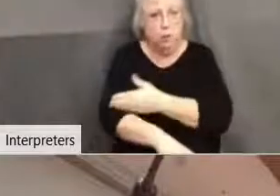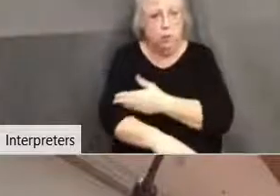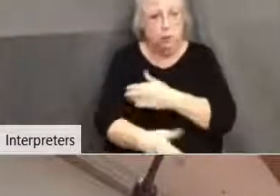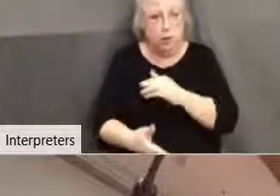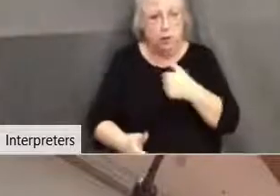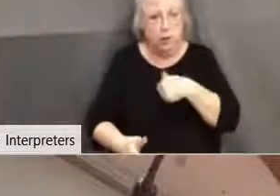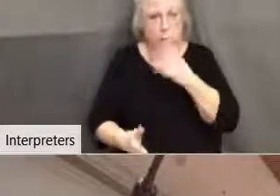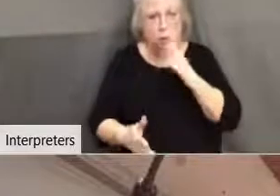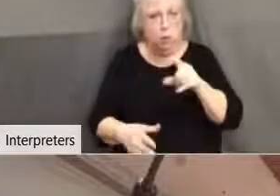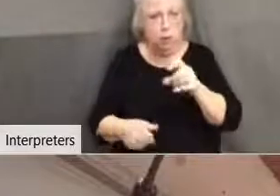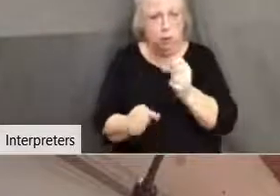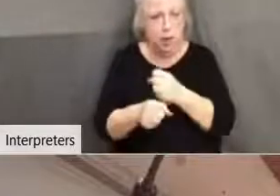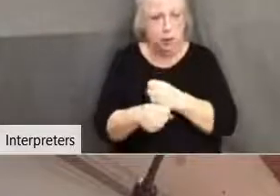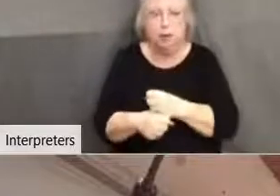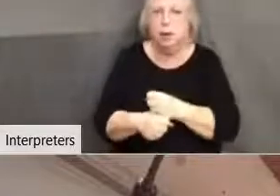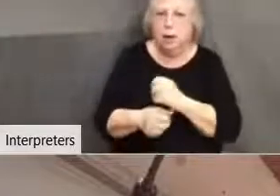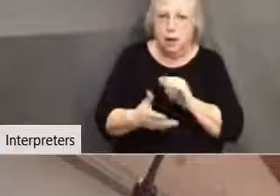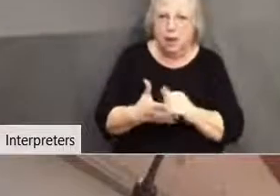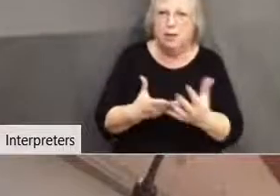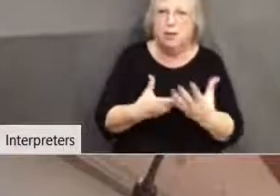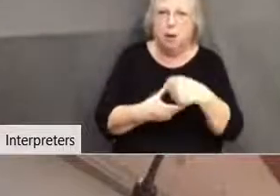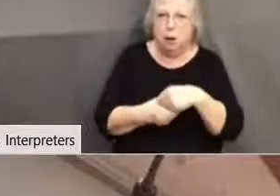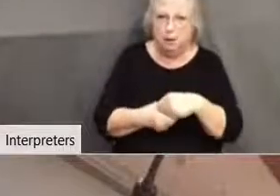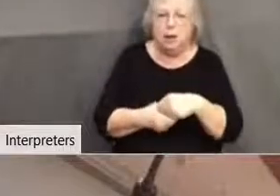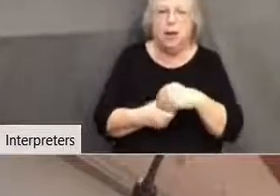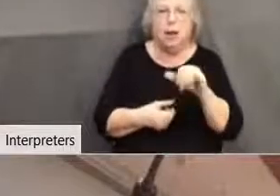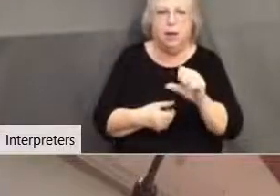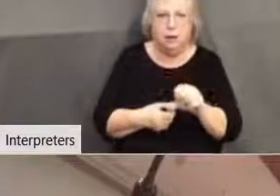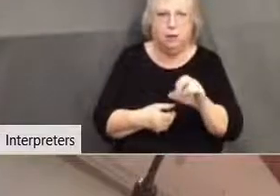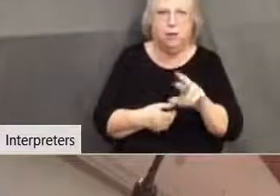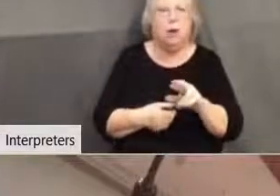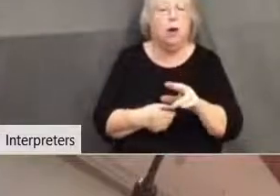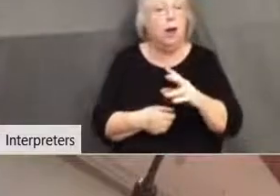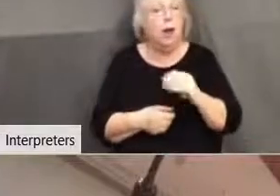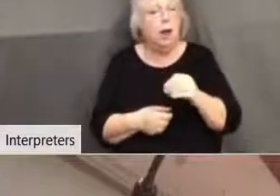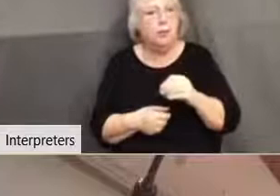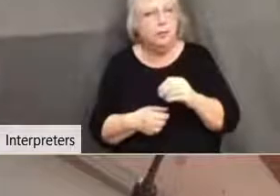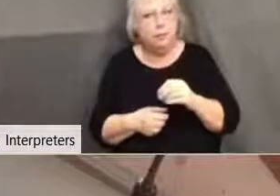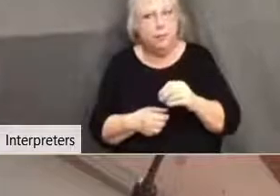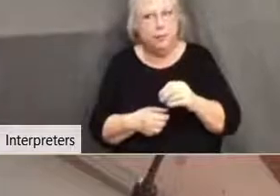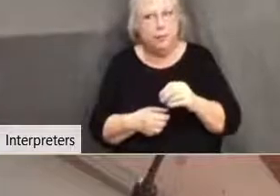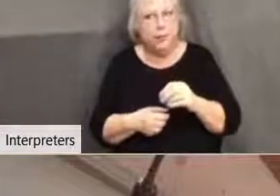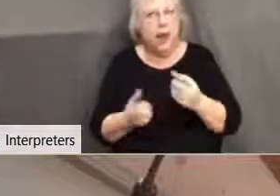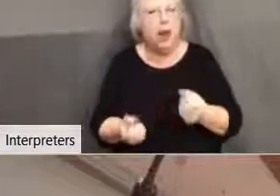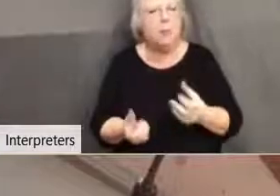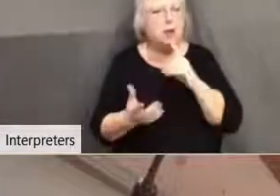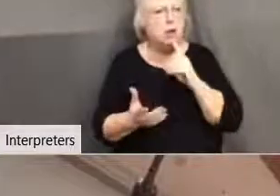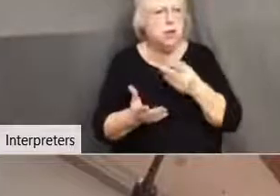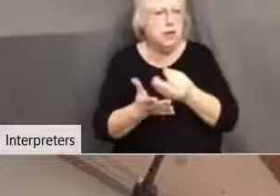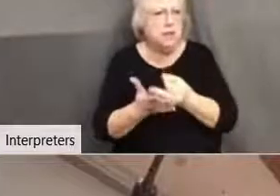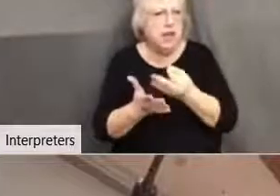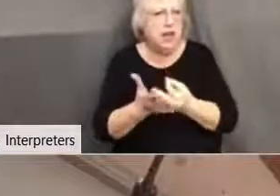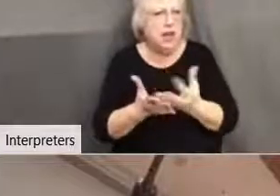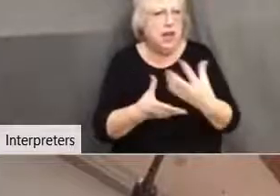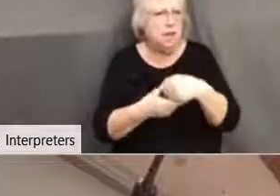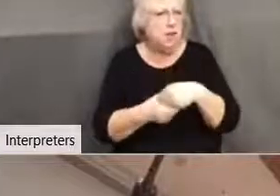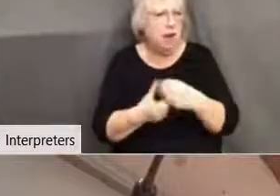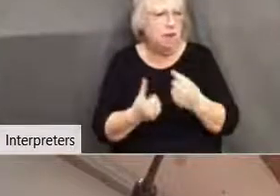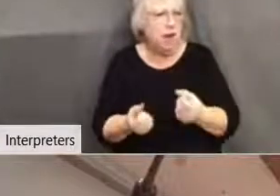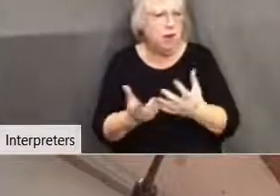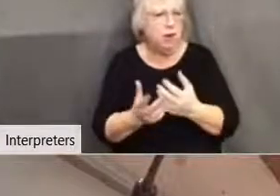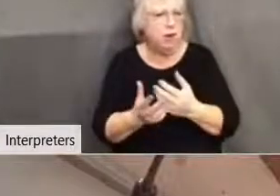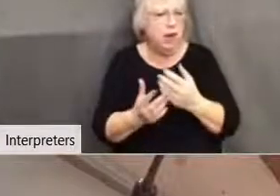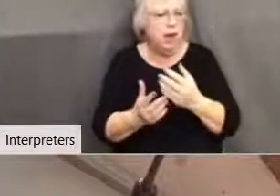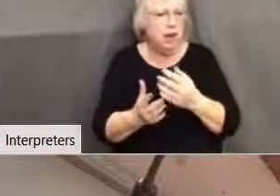making? That does play into it, yes, ma'am. Yes, sir. And how much does funding play into it as well? The availability